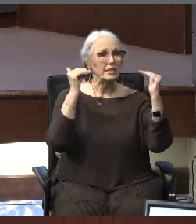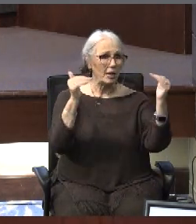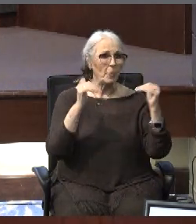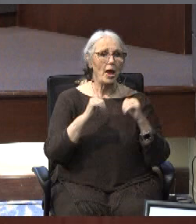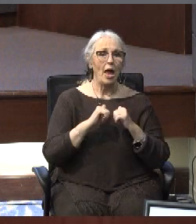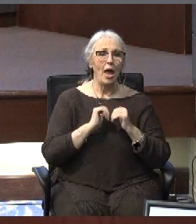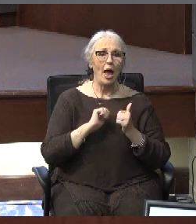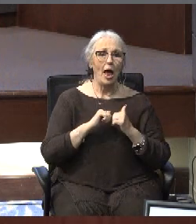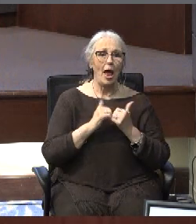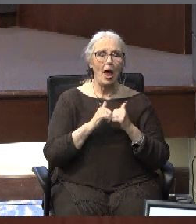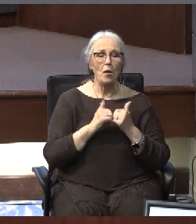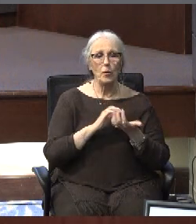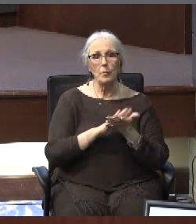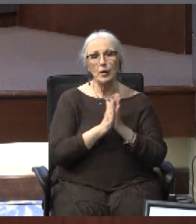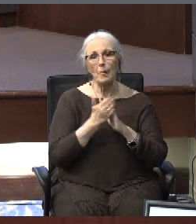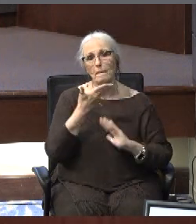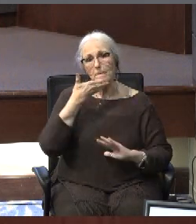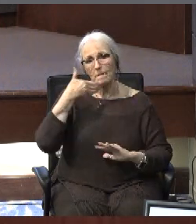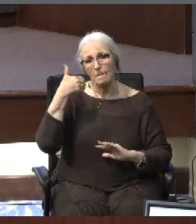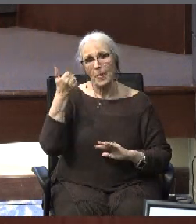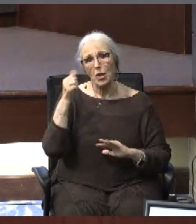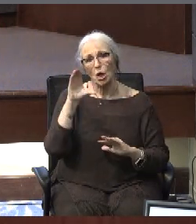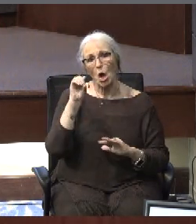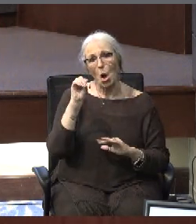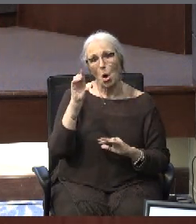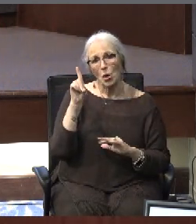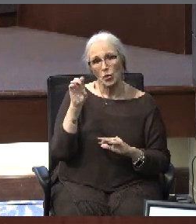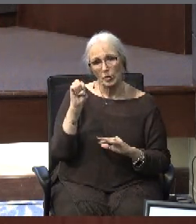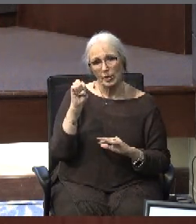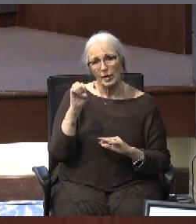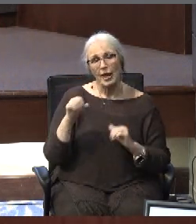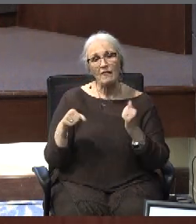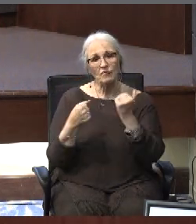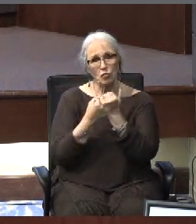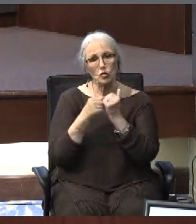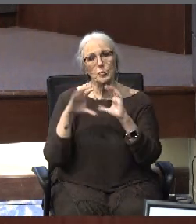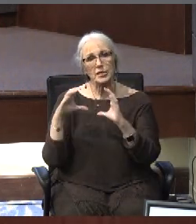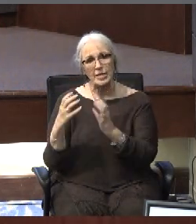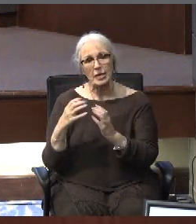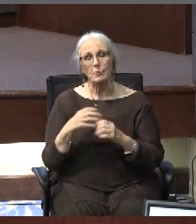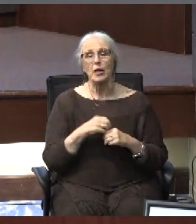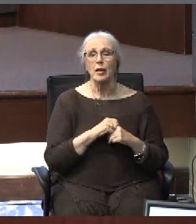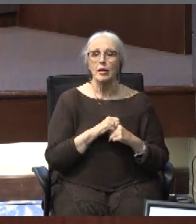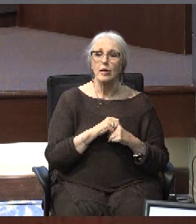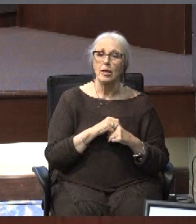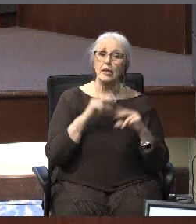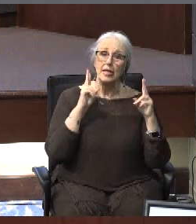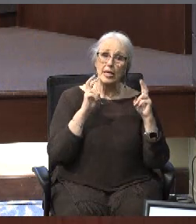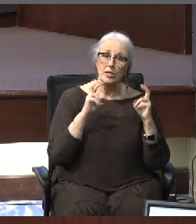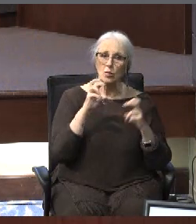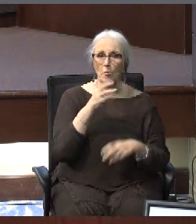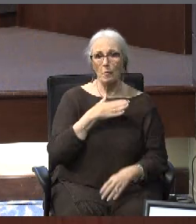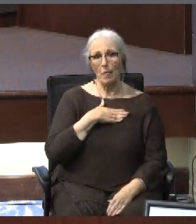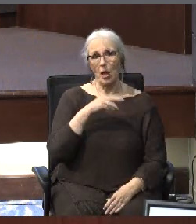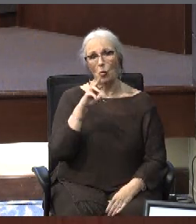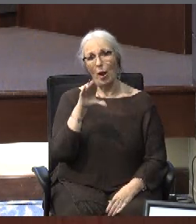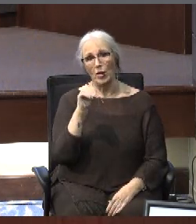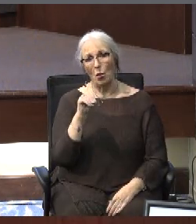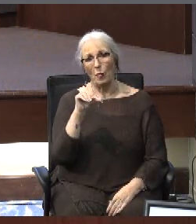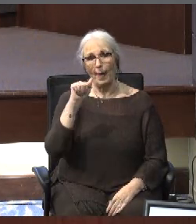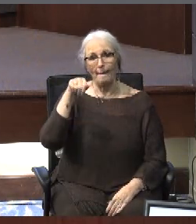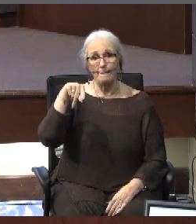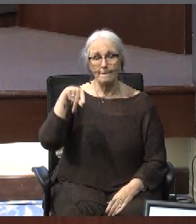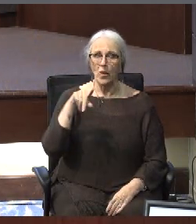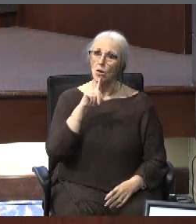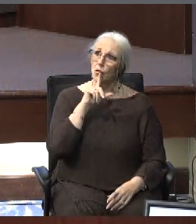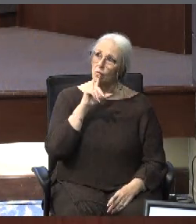better code enforcement team. The issues about My Waco app were very encouraging. We